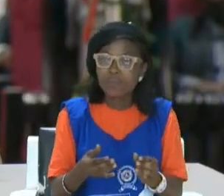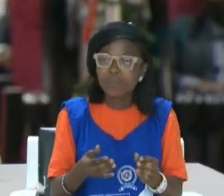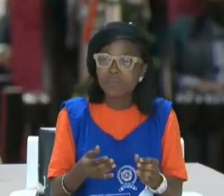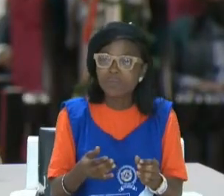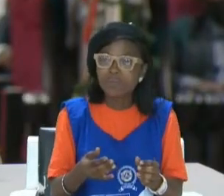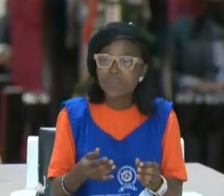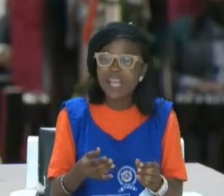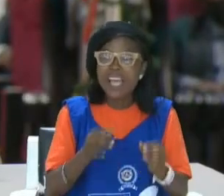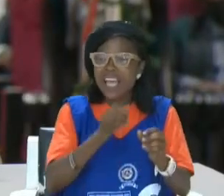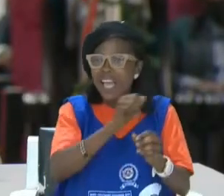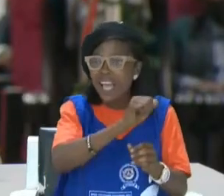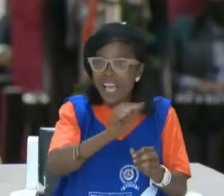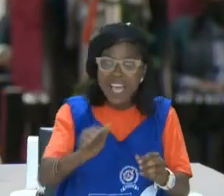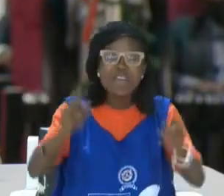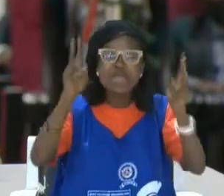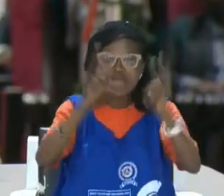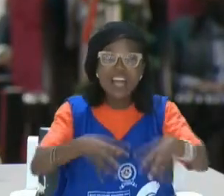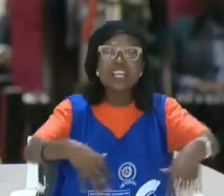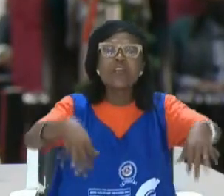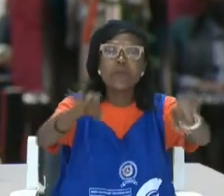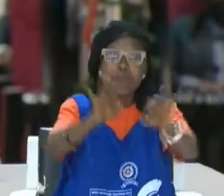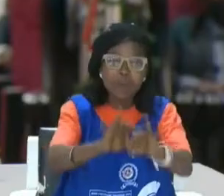a very significant person.